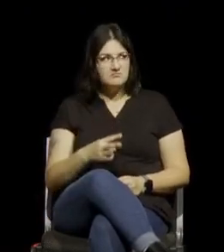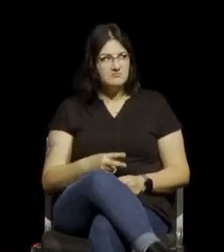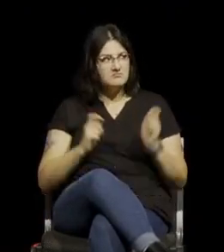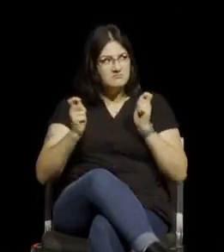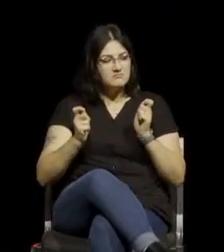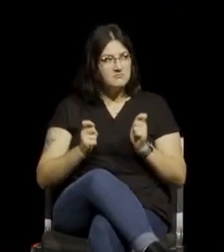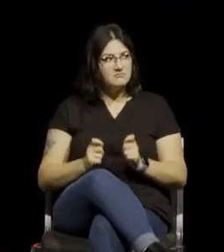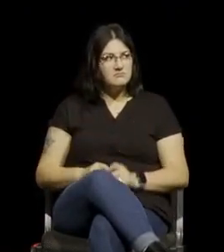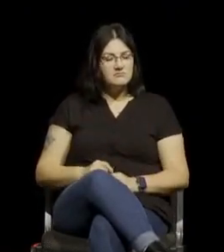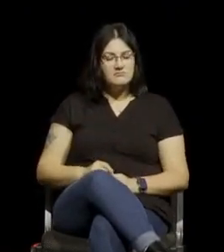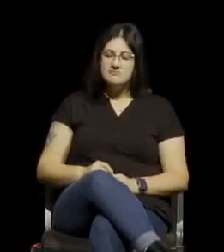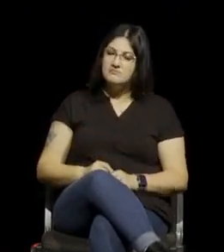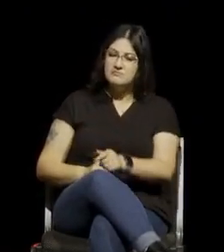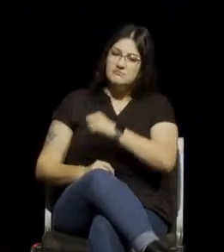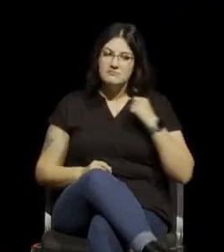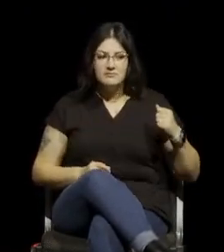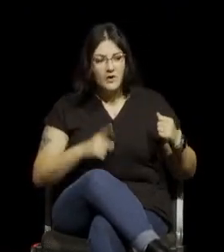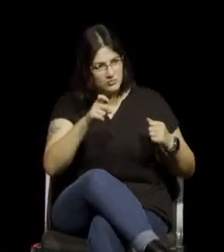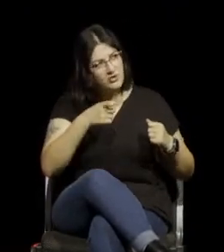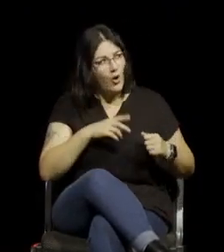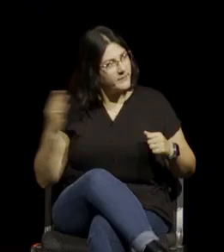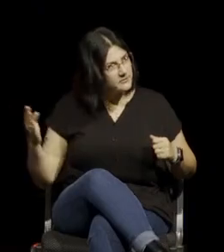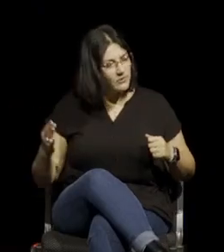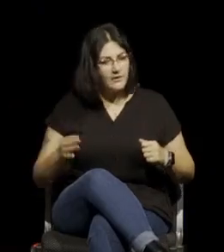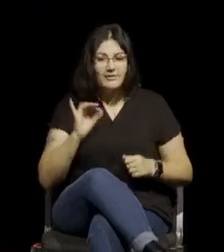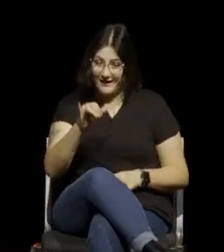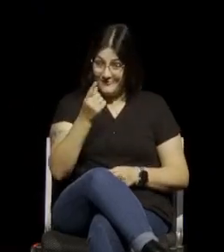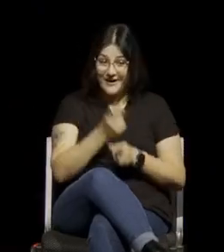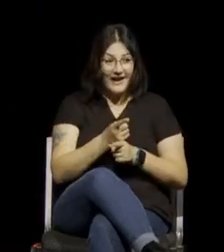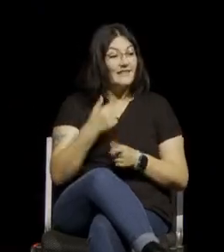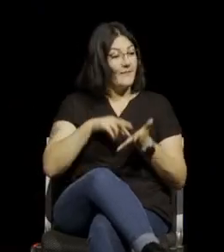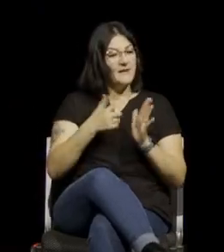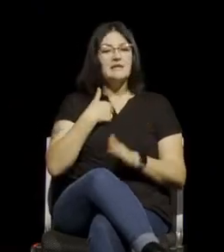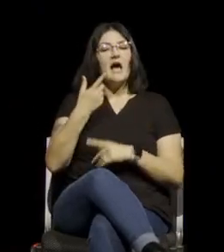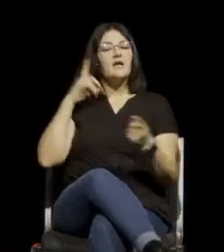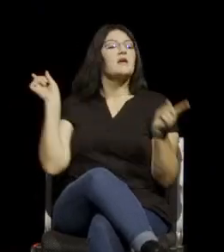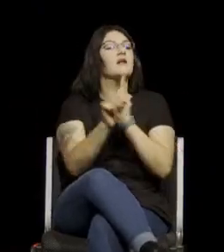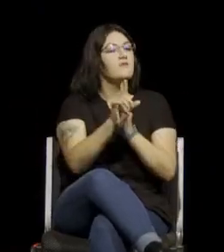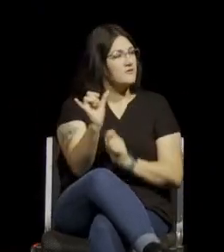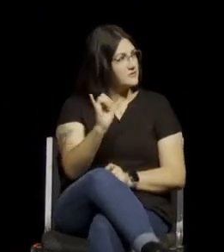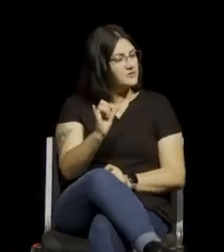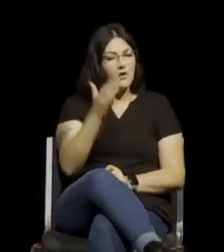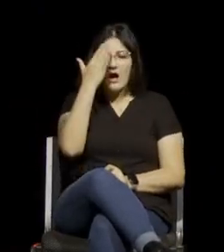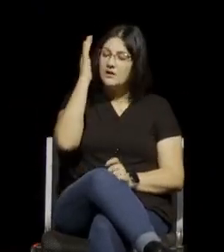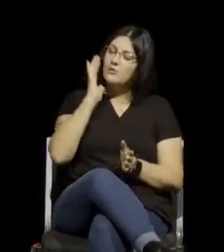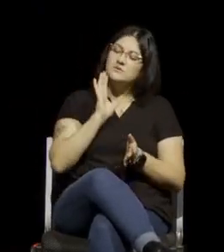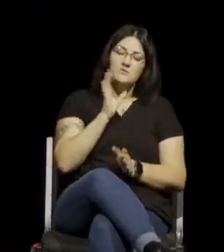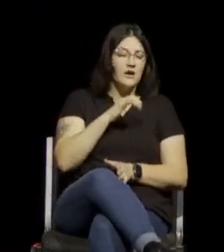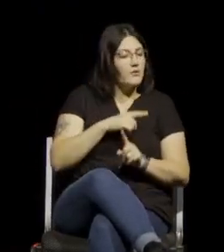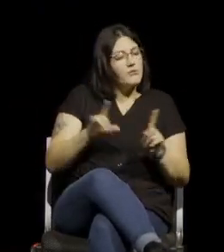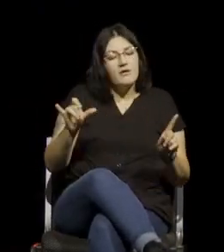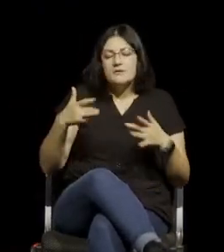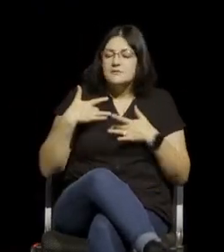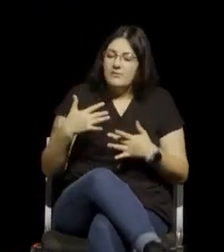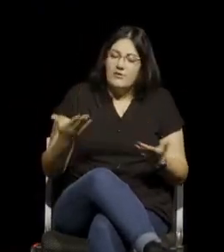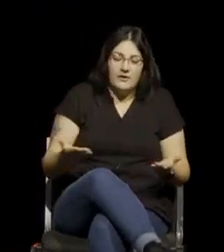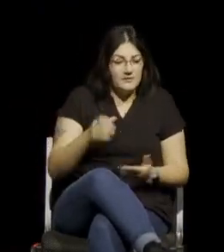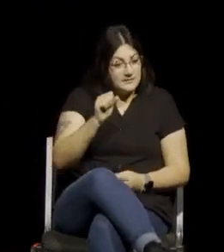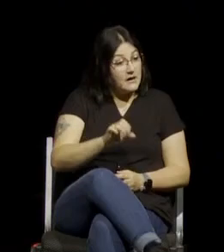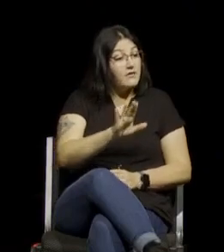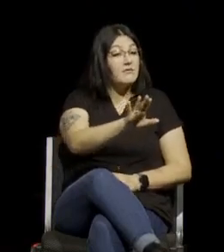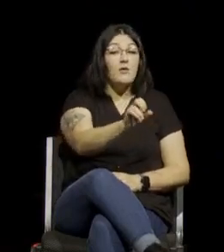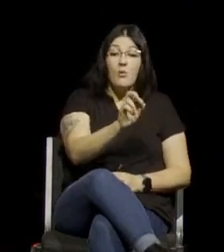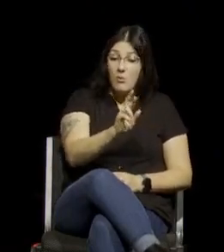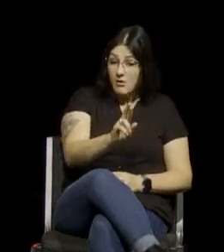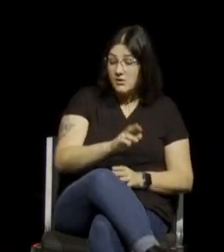we walk in the restaurant after you. So you better remember that. And that means I get to cut in front of you too. Yes, I know it's a weird thing, but that's how it goes. Or how about